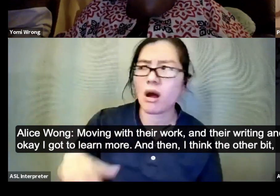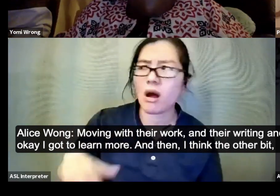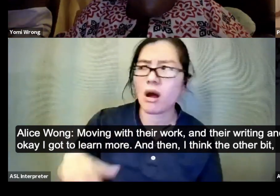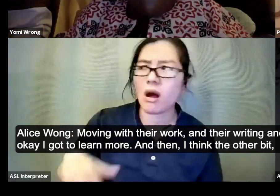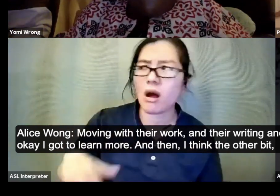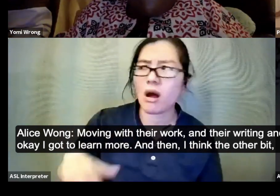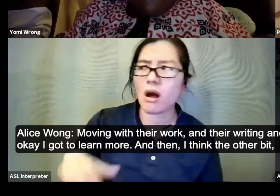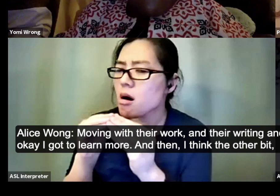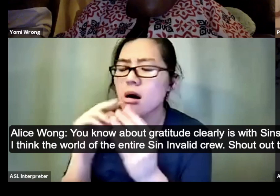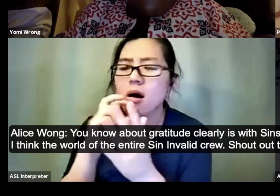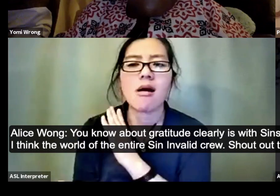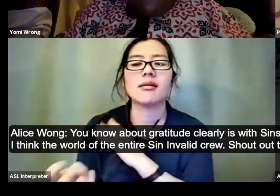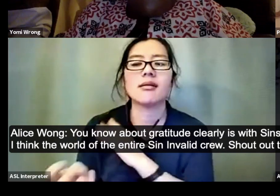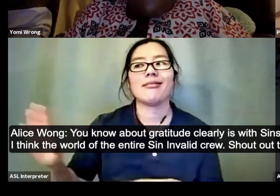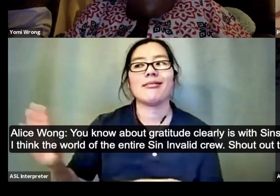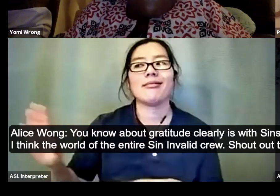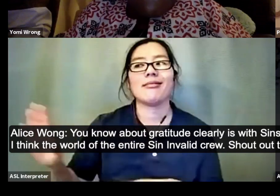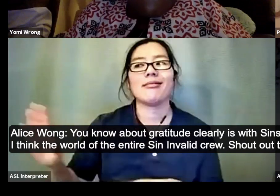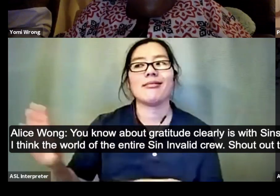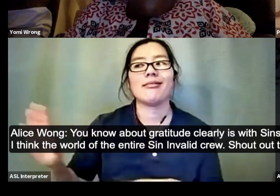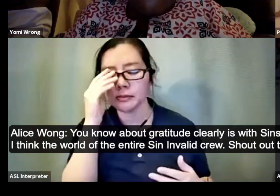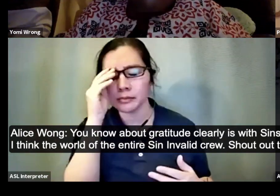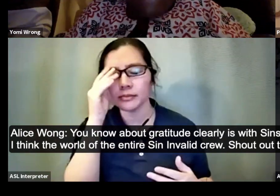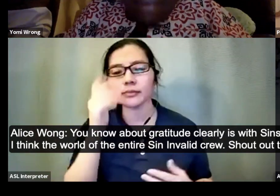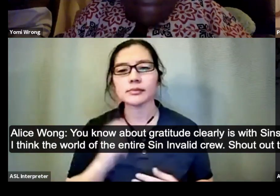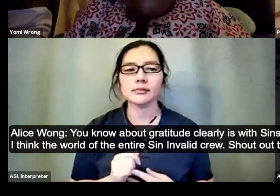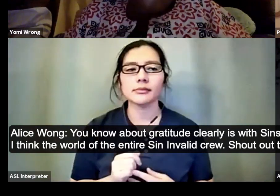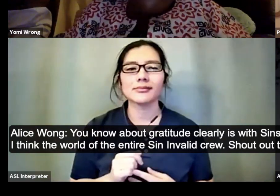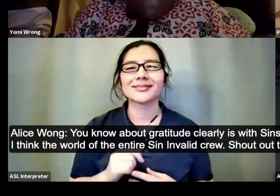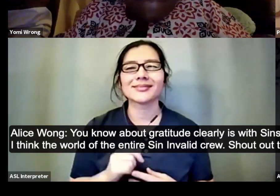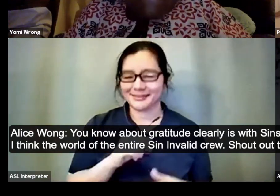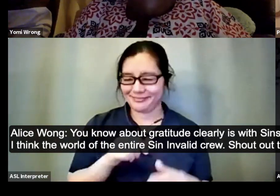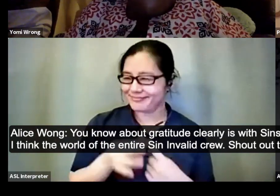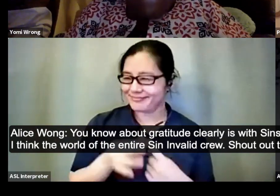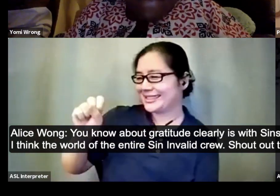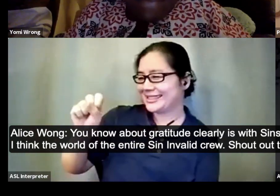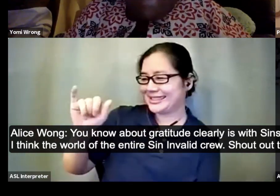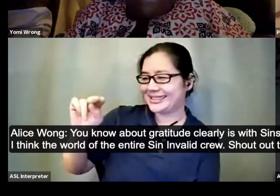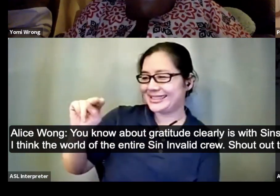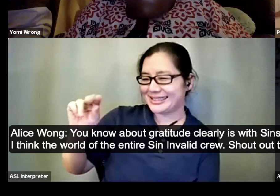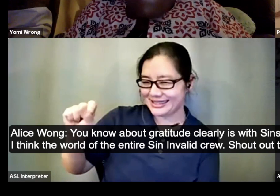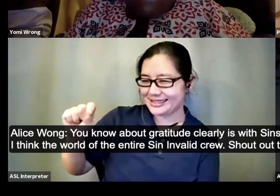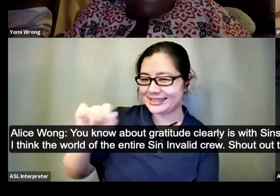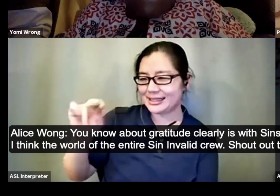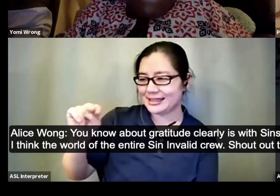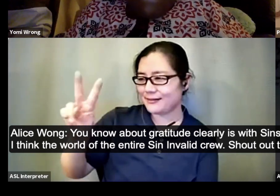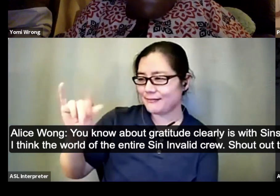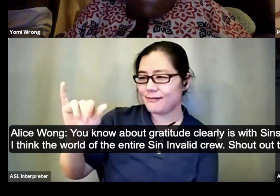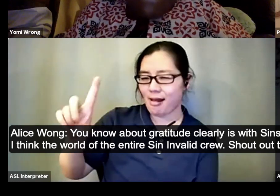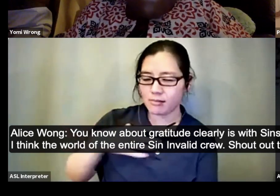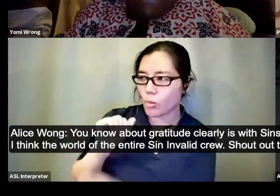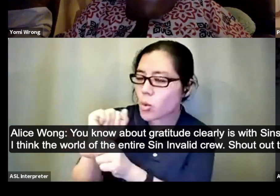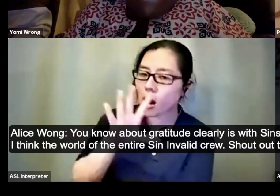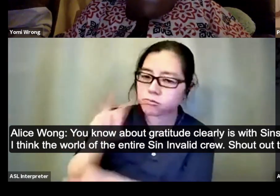gratitude clearly is with Invalid. Did the work of Patty. I mean, I think the world of